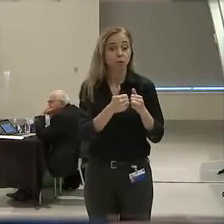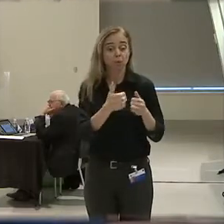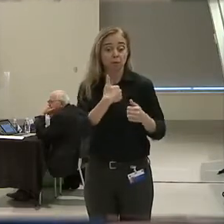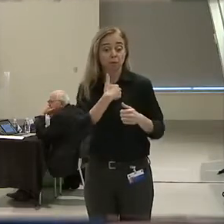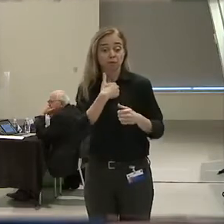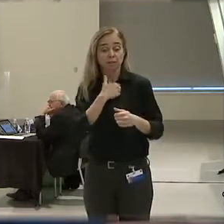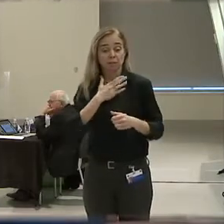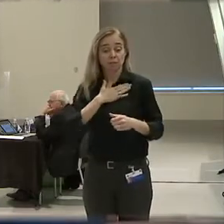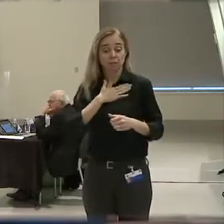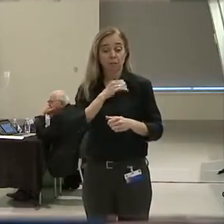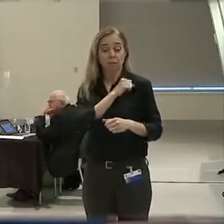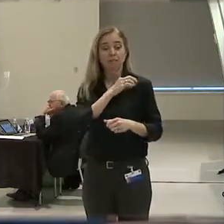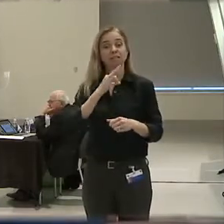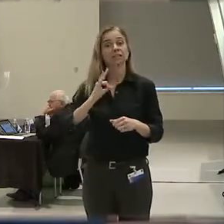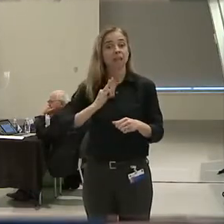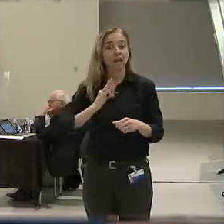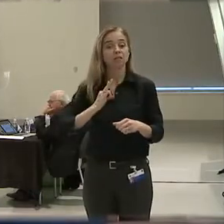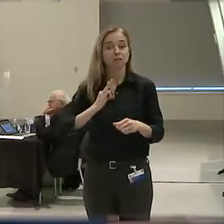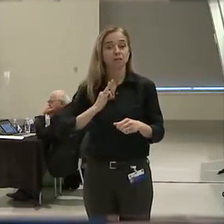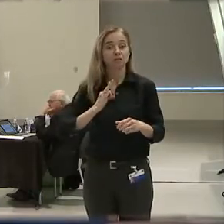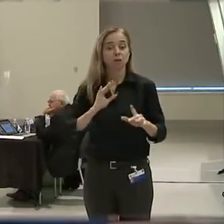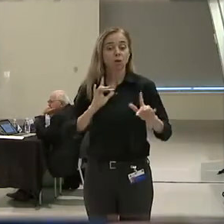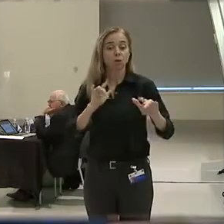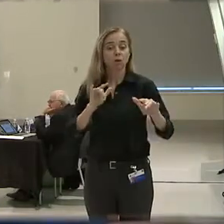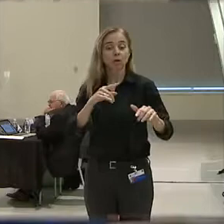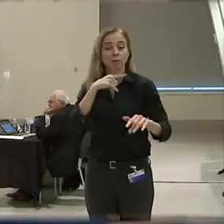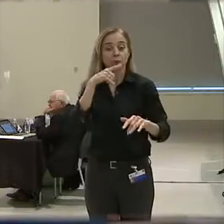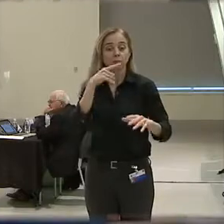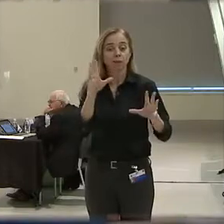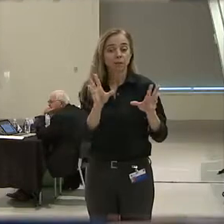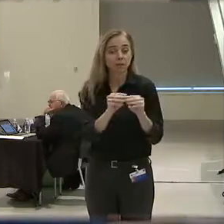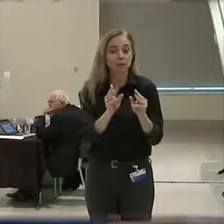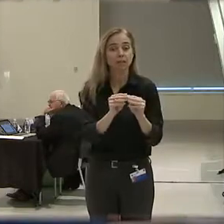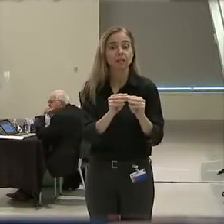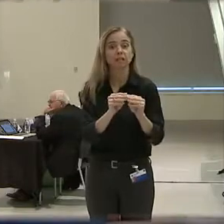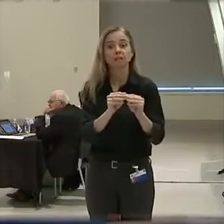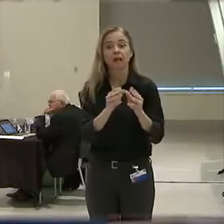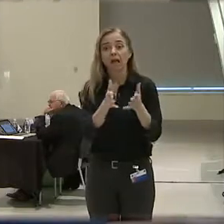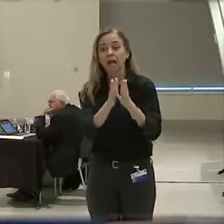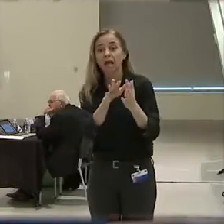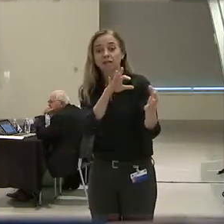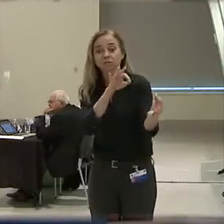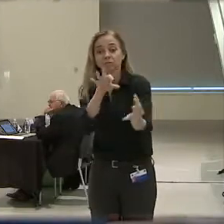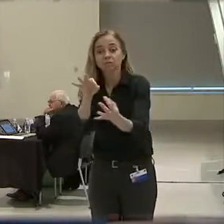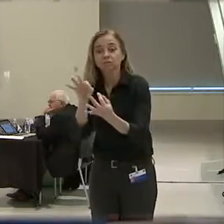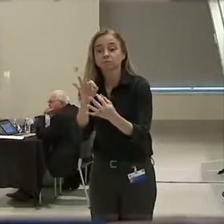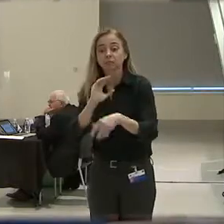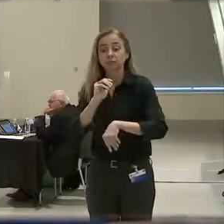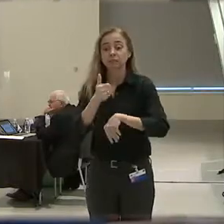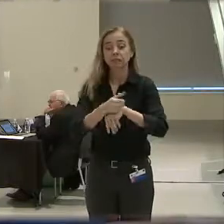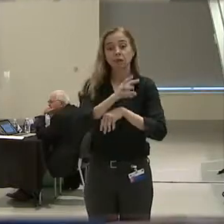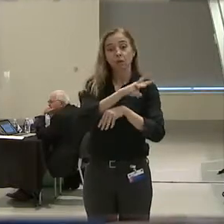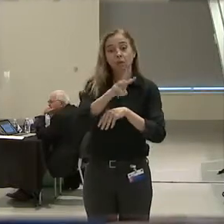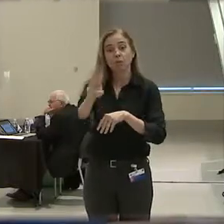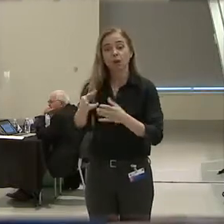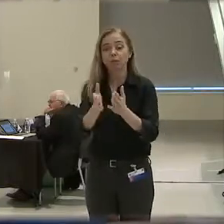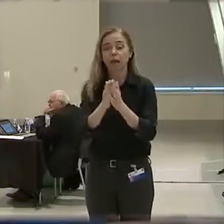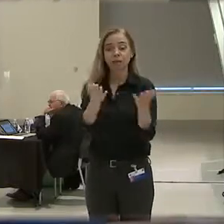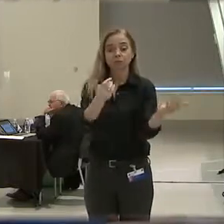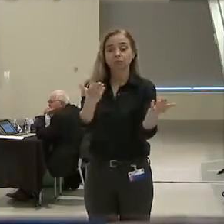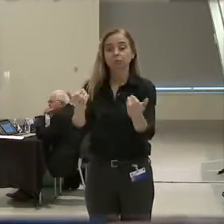staff, did multiple public meetings to get input, put up a website on which people could post